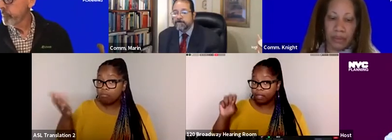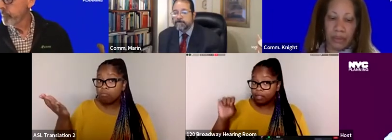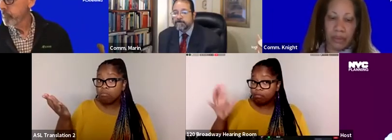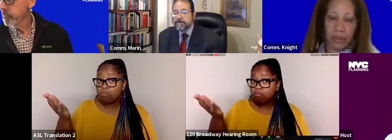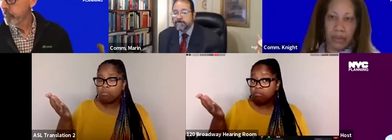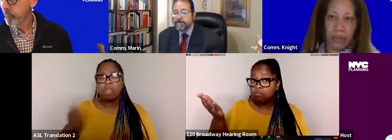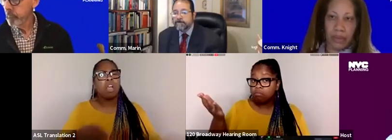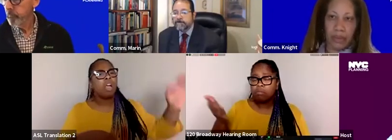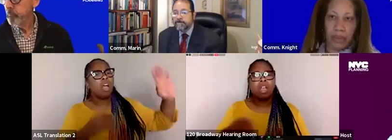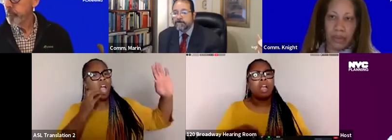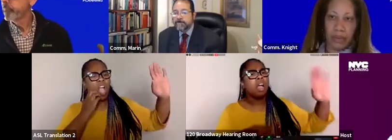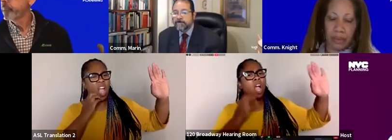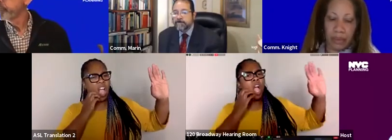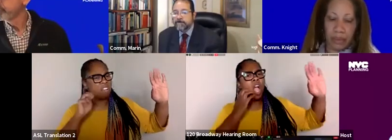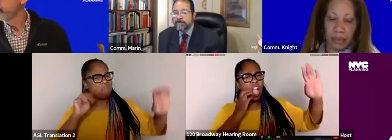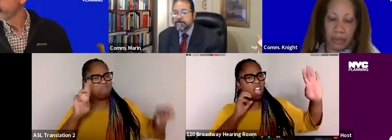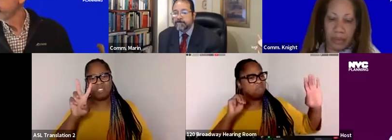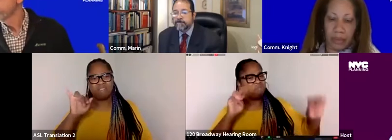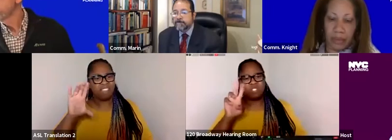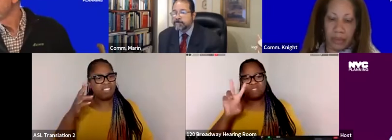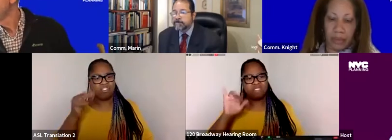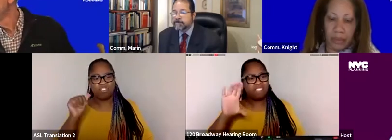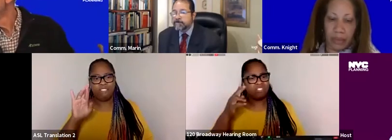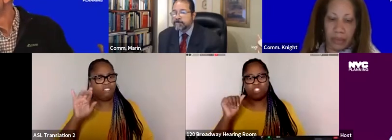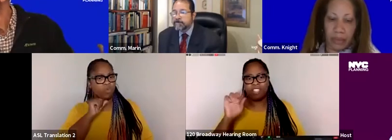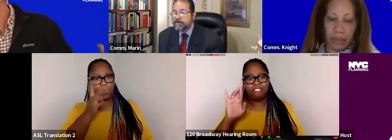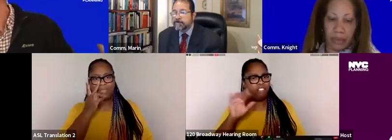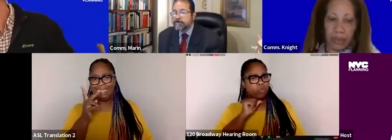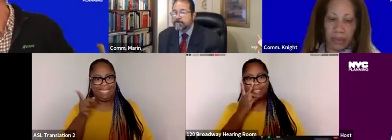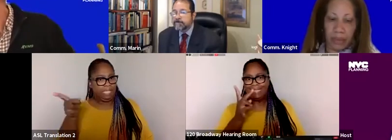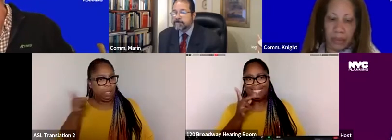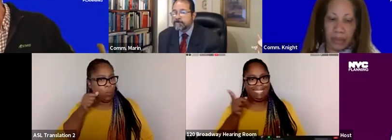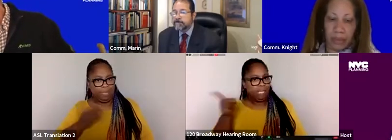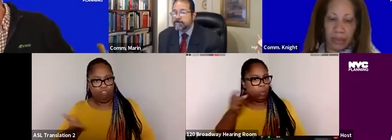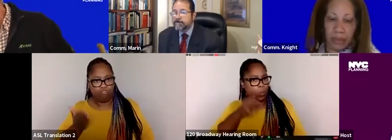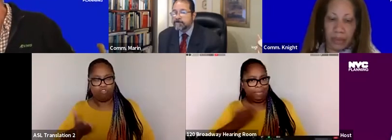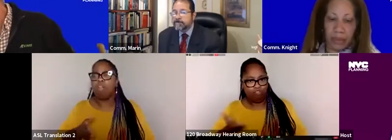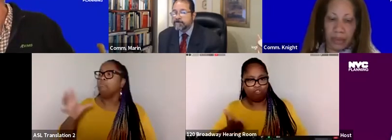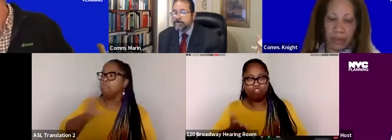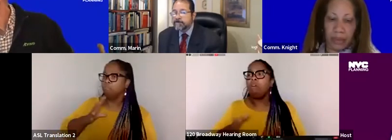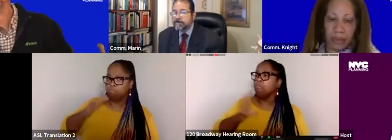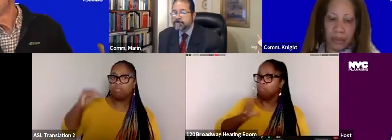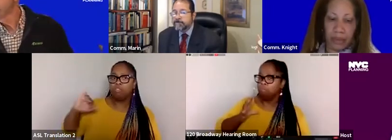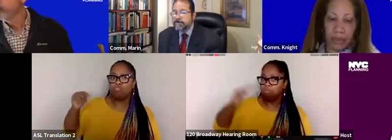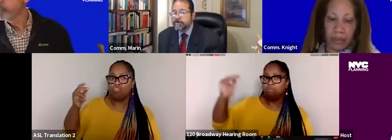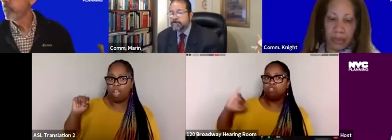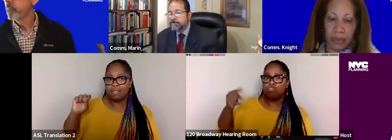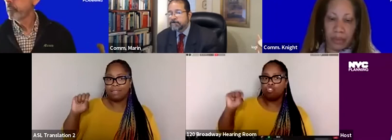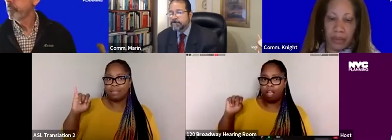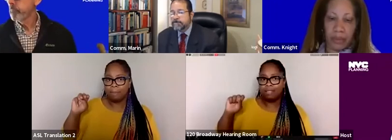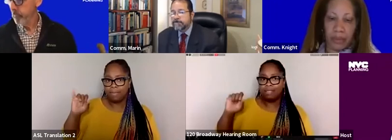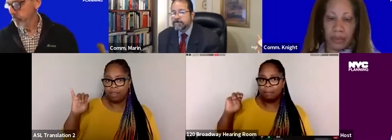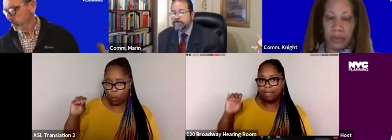Mr. Vice Chair, I do not see her in the room right now. Okay, so we'll proceed with John Cimino, and